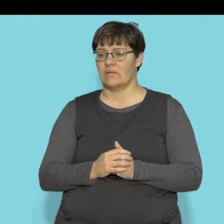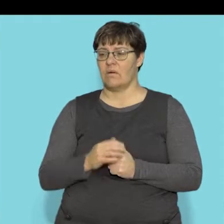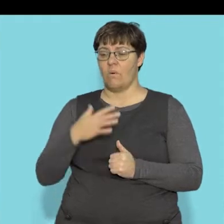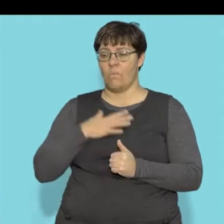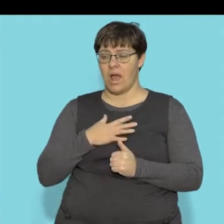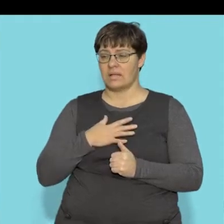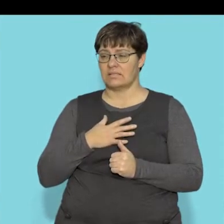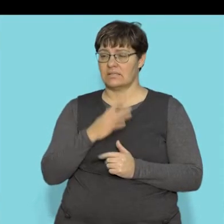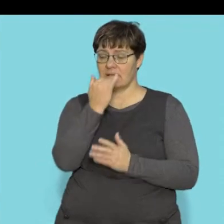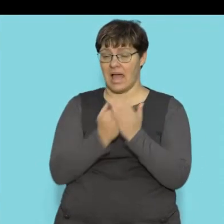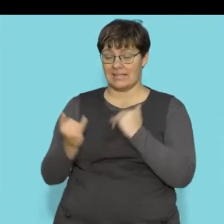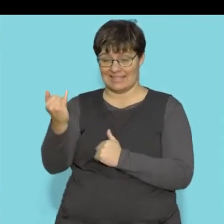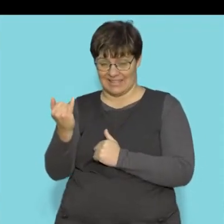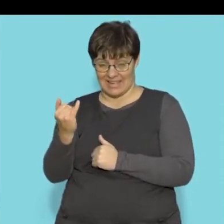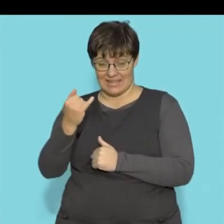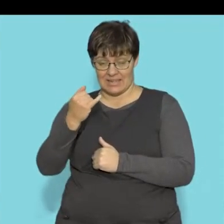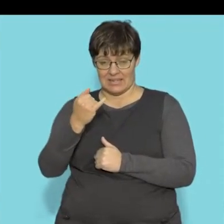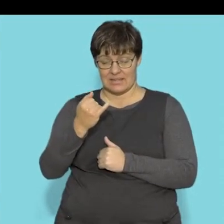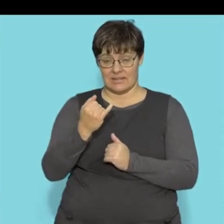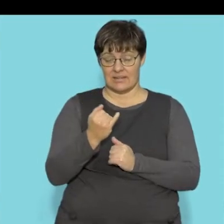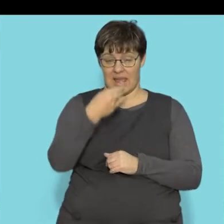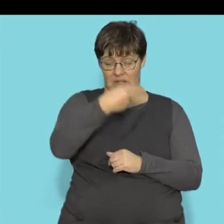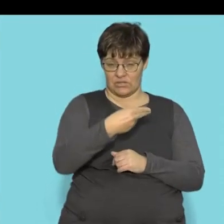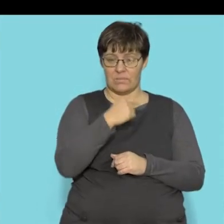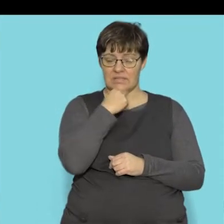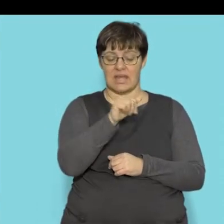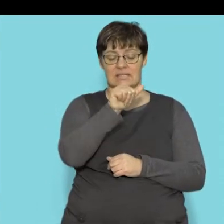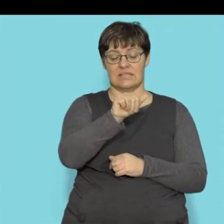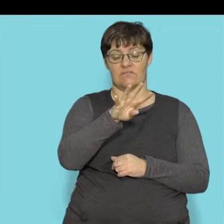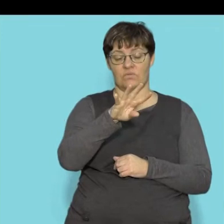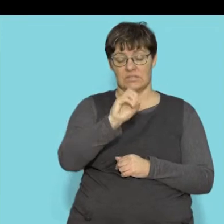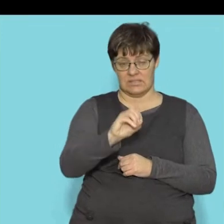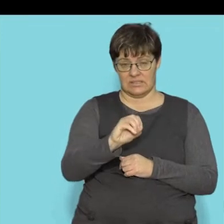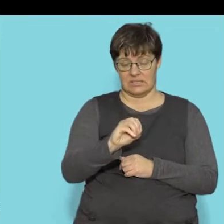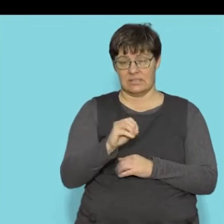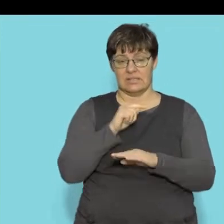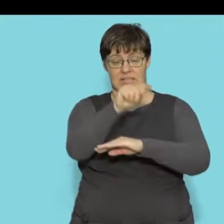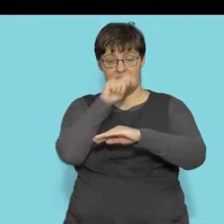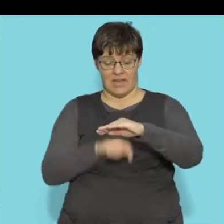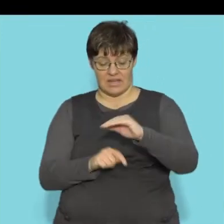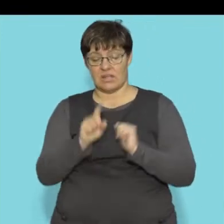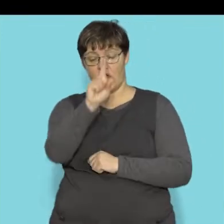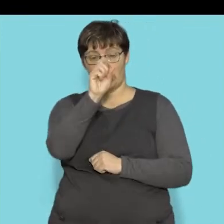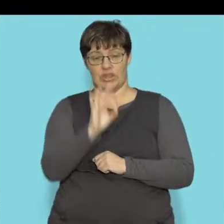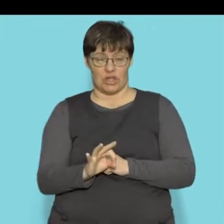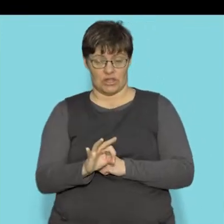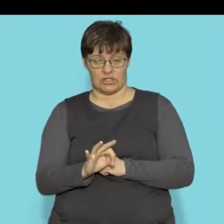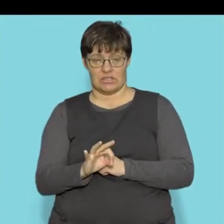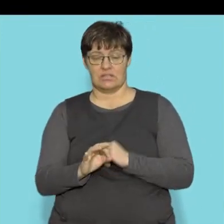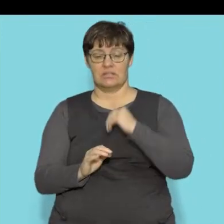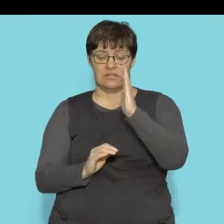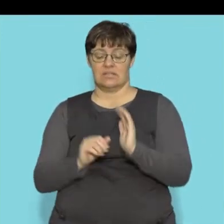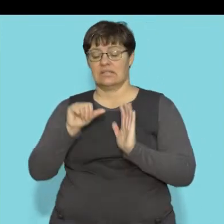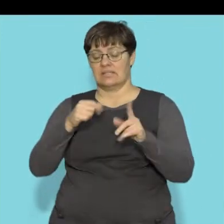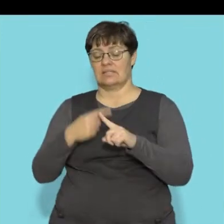And if I want to isolate my height, I'm going to have to say 640 divided by 1/3